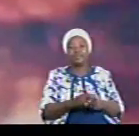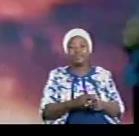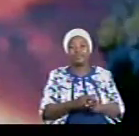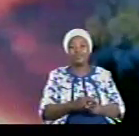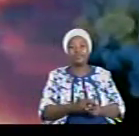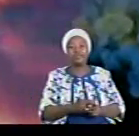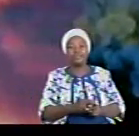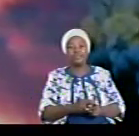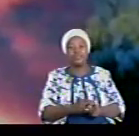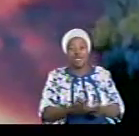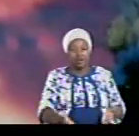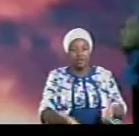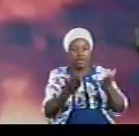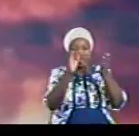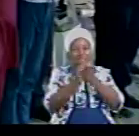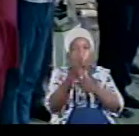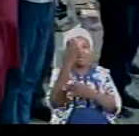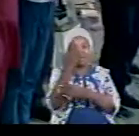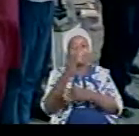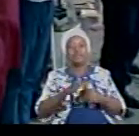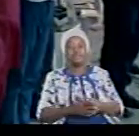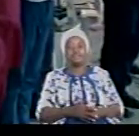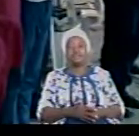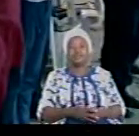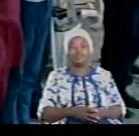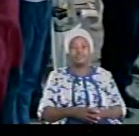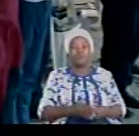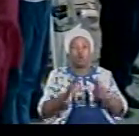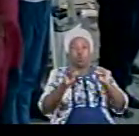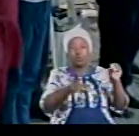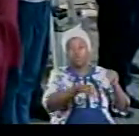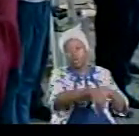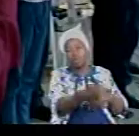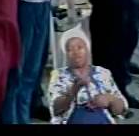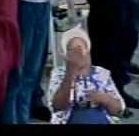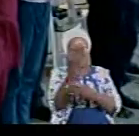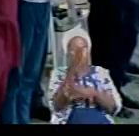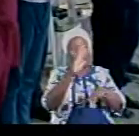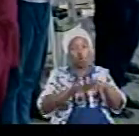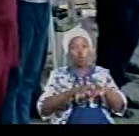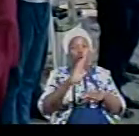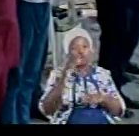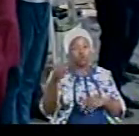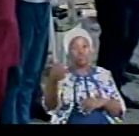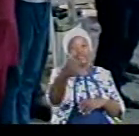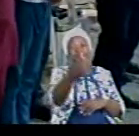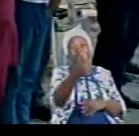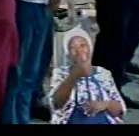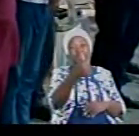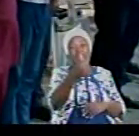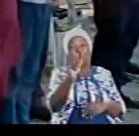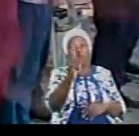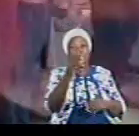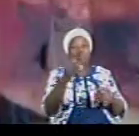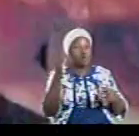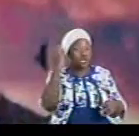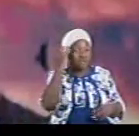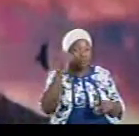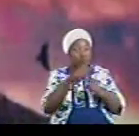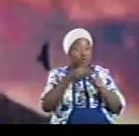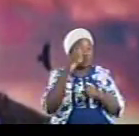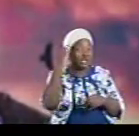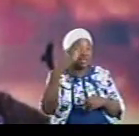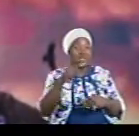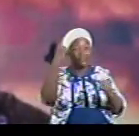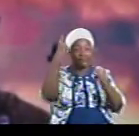rest of that hand let the other hand or yourself where you hear the final